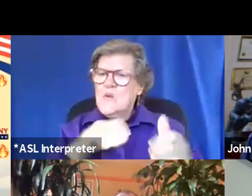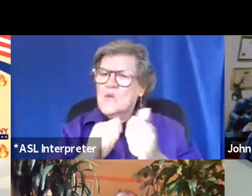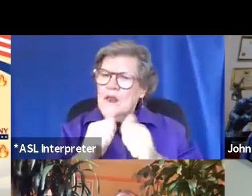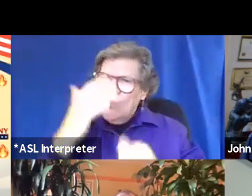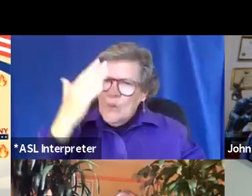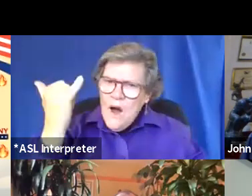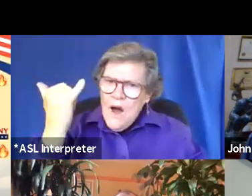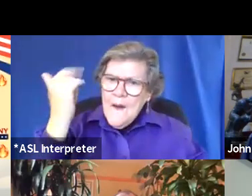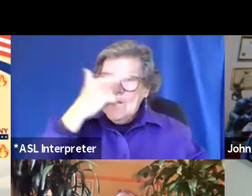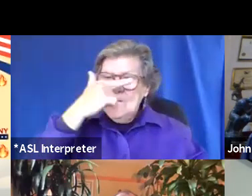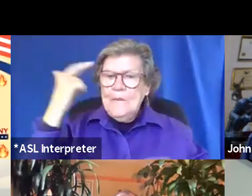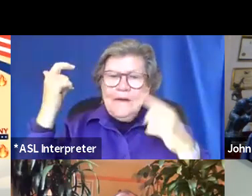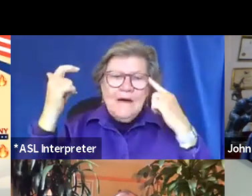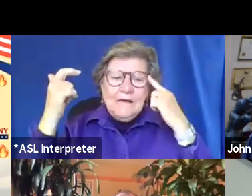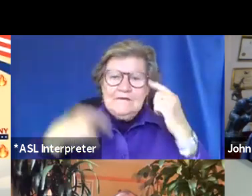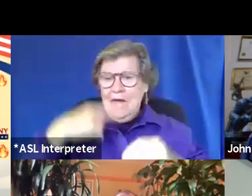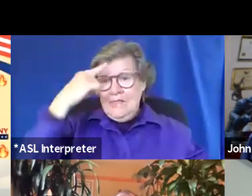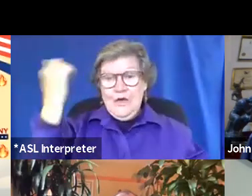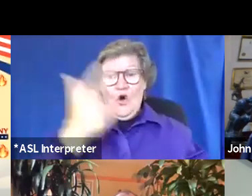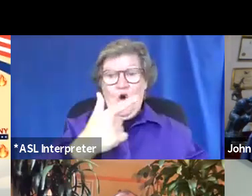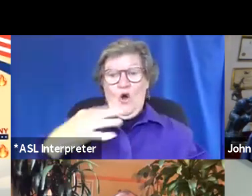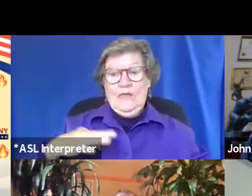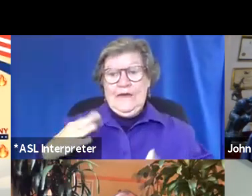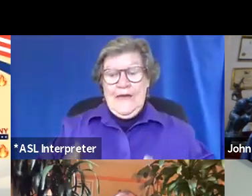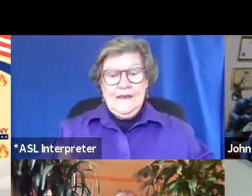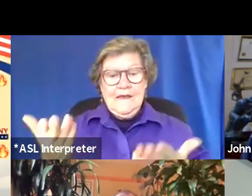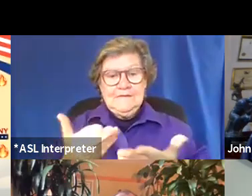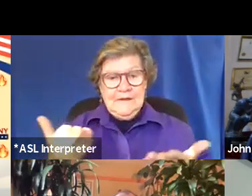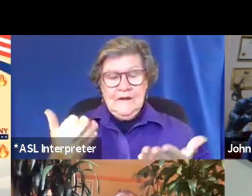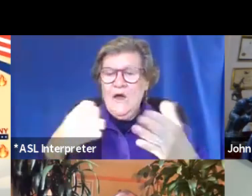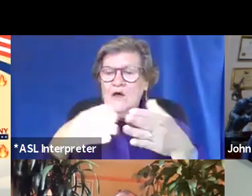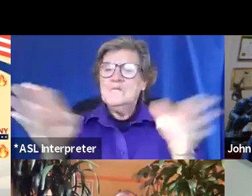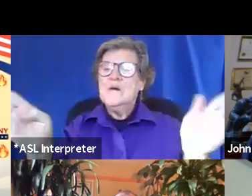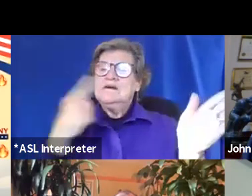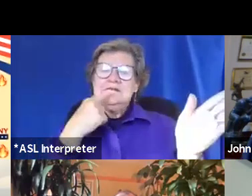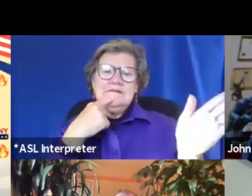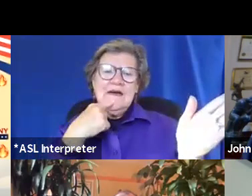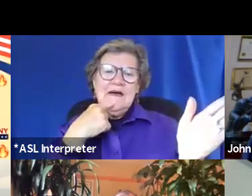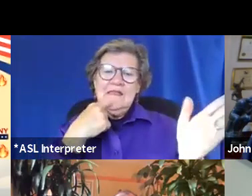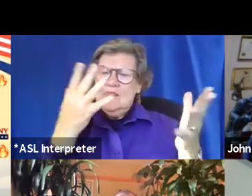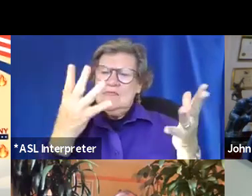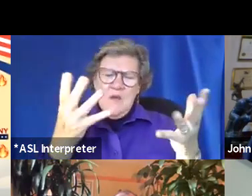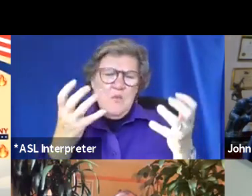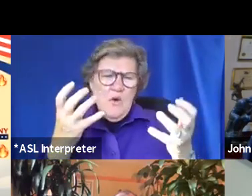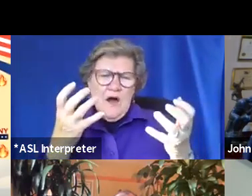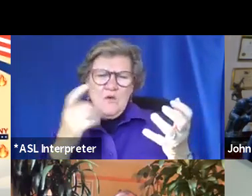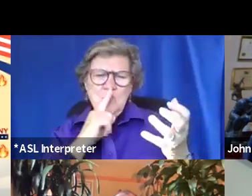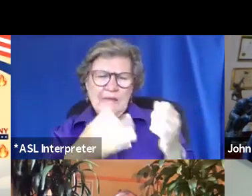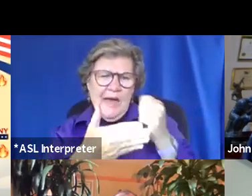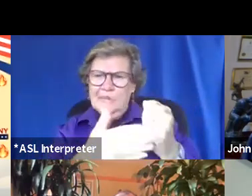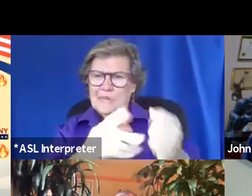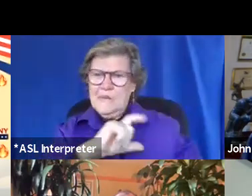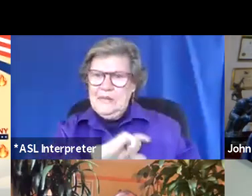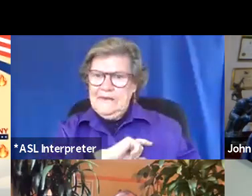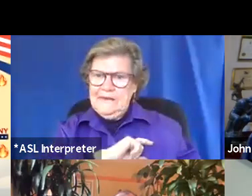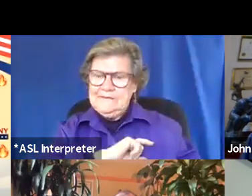because I think all the candidates here have publicly said they want to defund the police. And all we need to do is